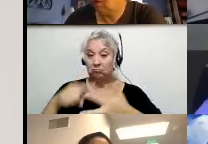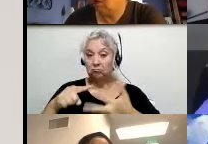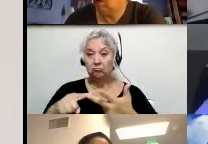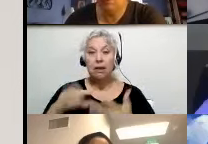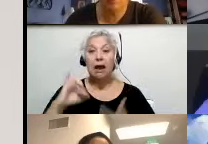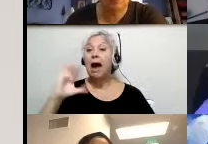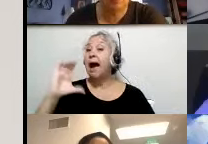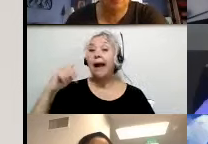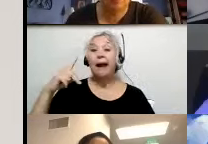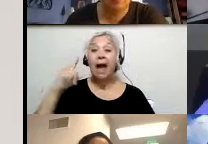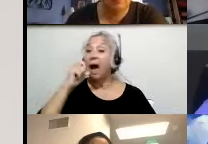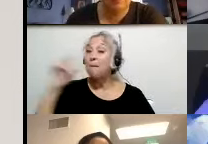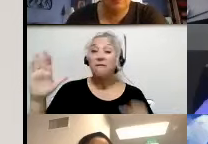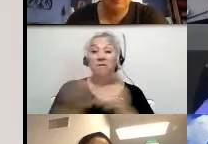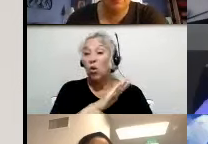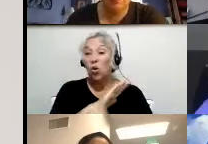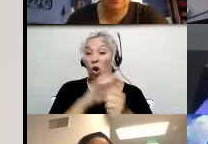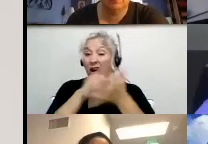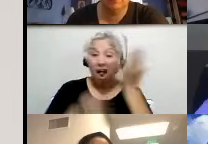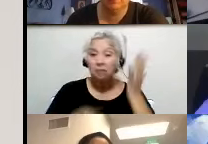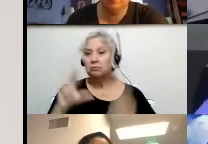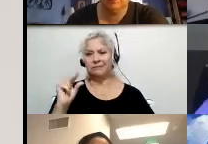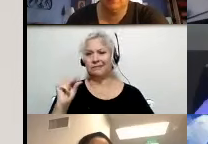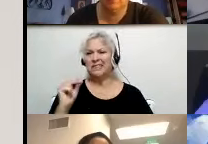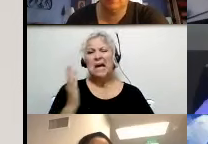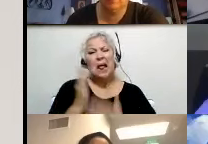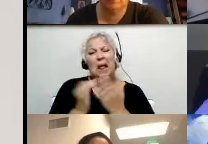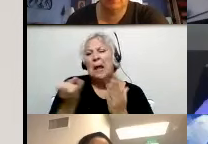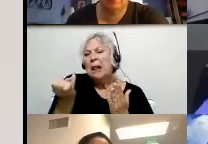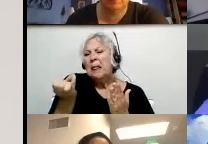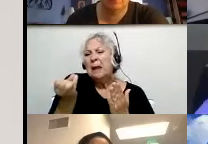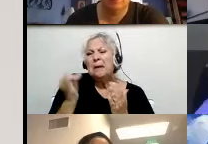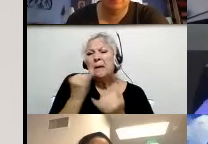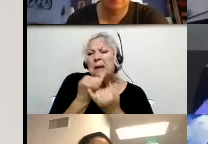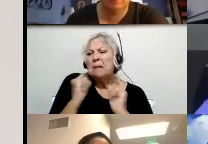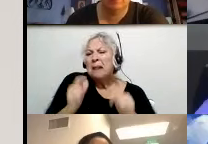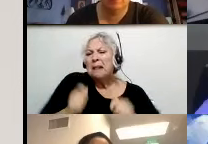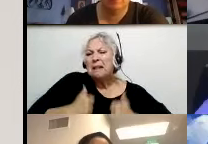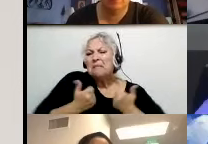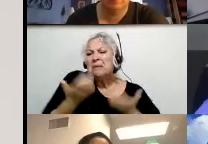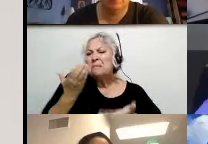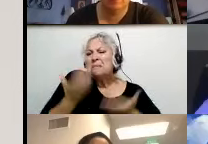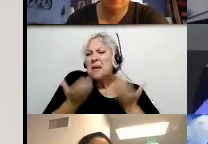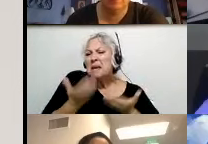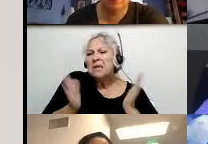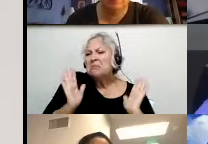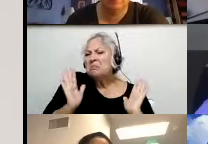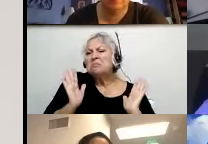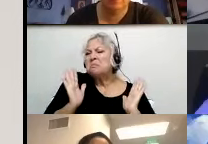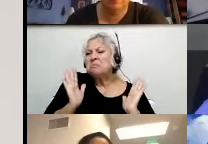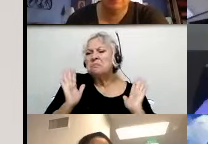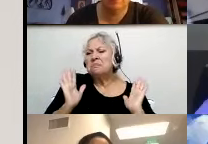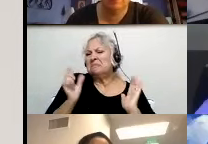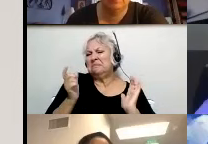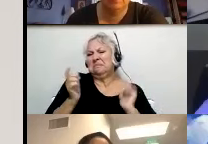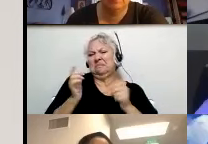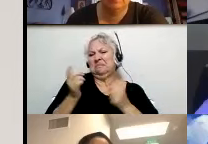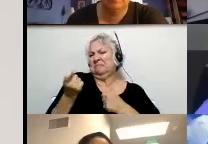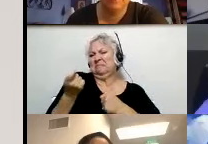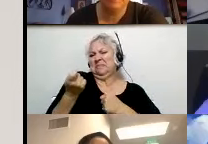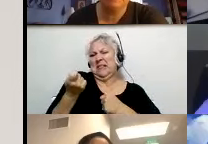to cover, you might get into a little independent living with some of your assessments, but those are designed mostly